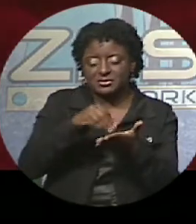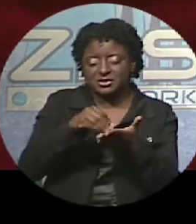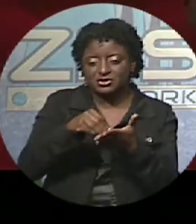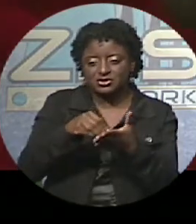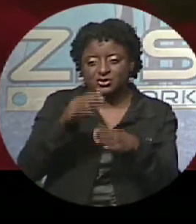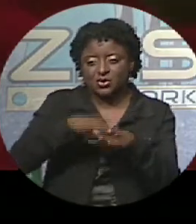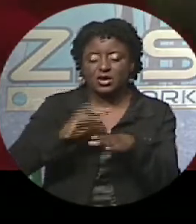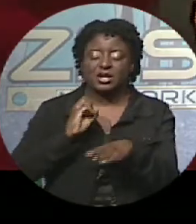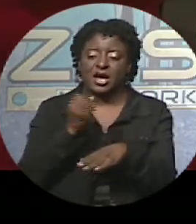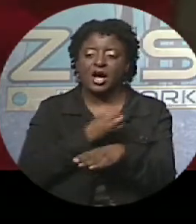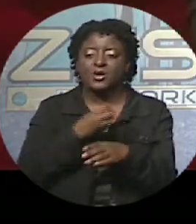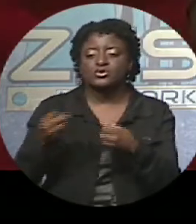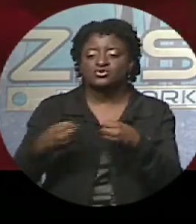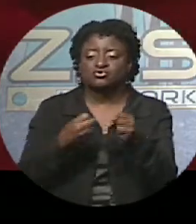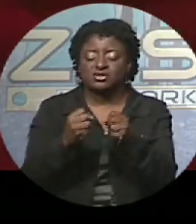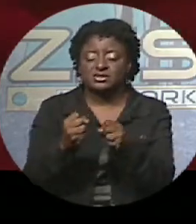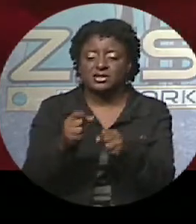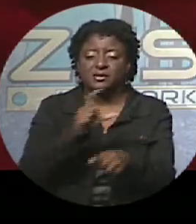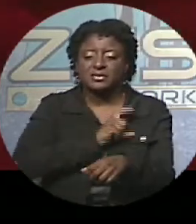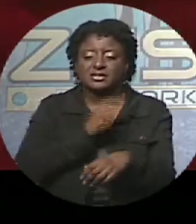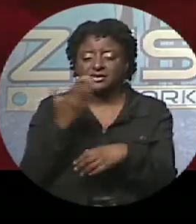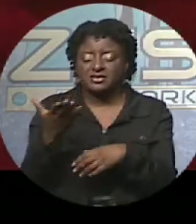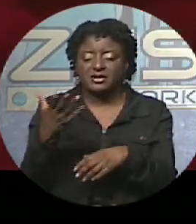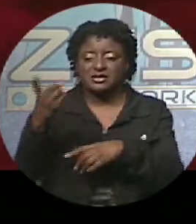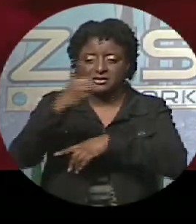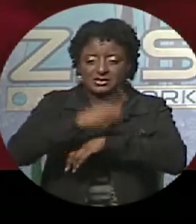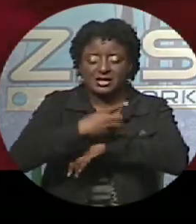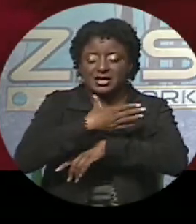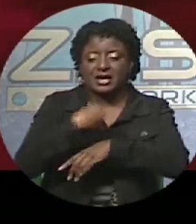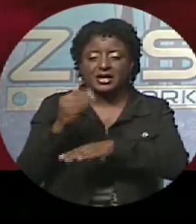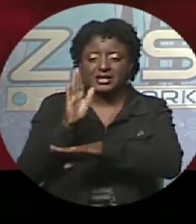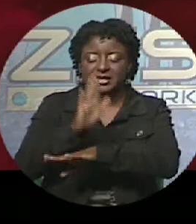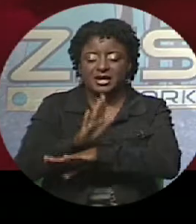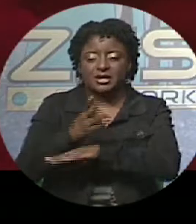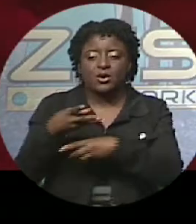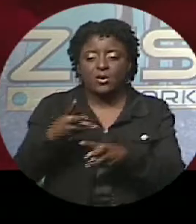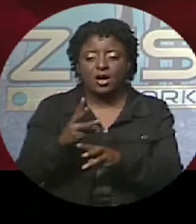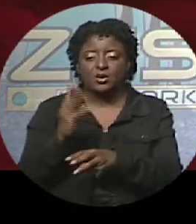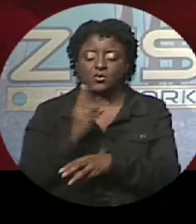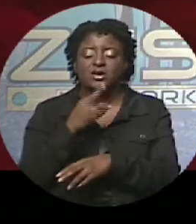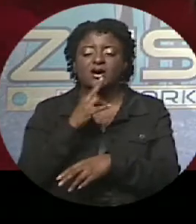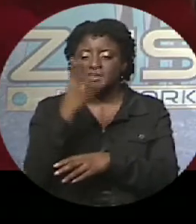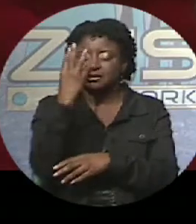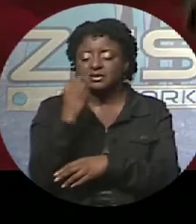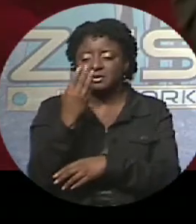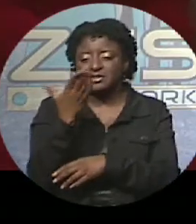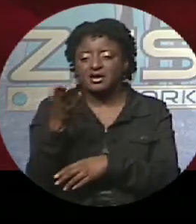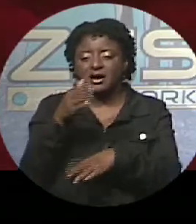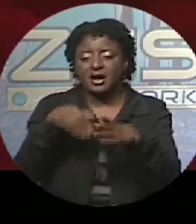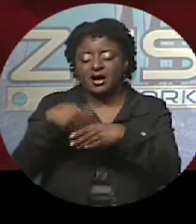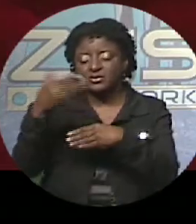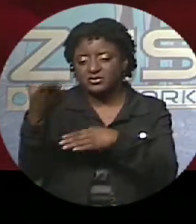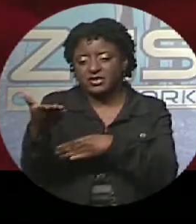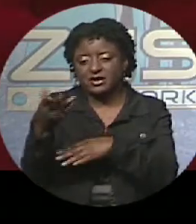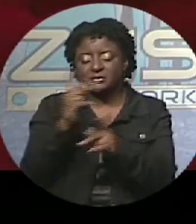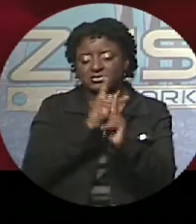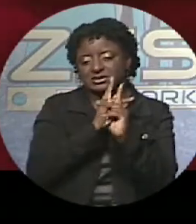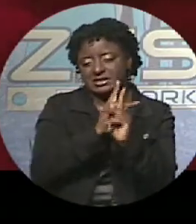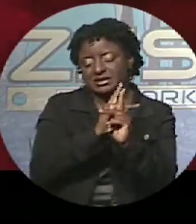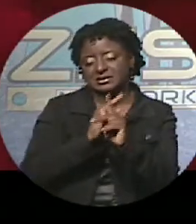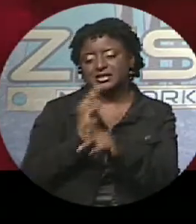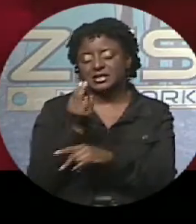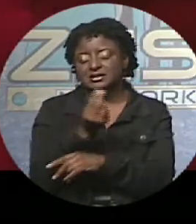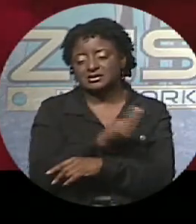there going day and night. While we are sleeping, they are out there protecting us.